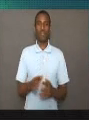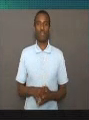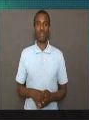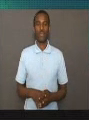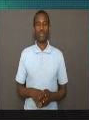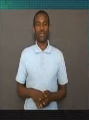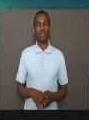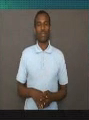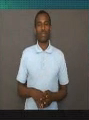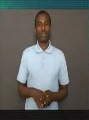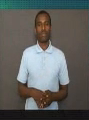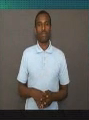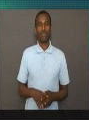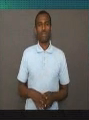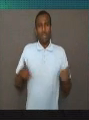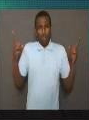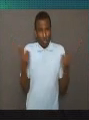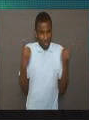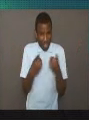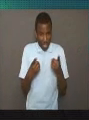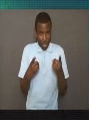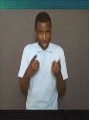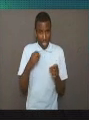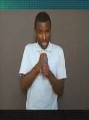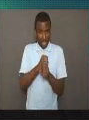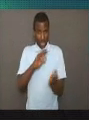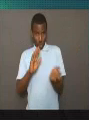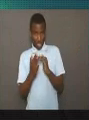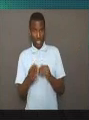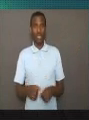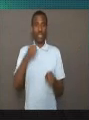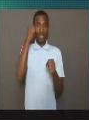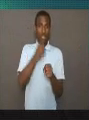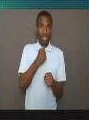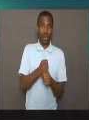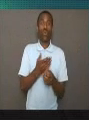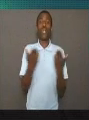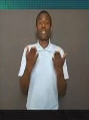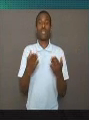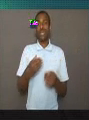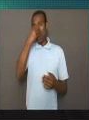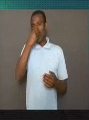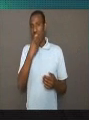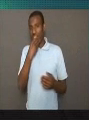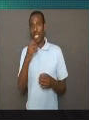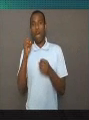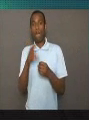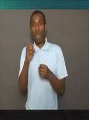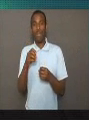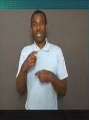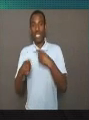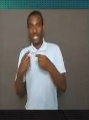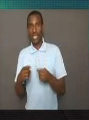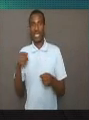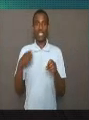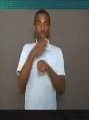In the case of the refrigerator, work goes into the heat pump and allows energy